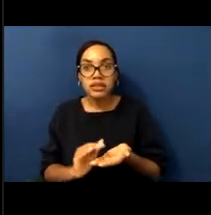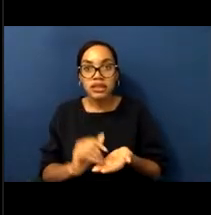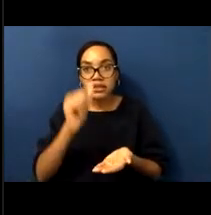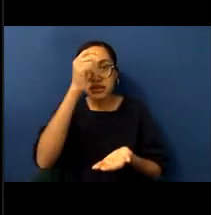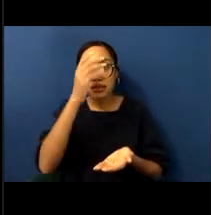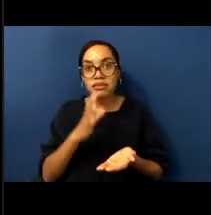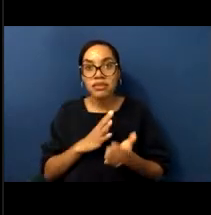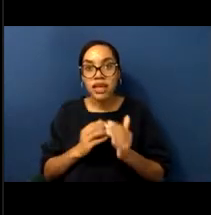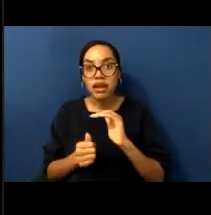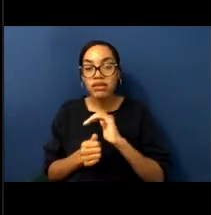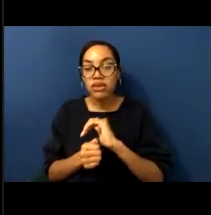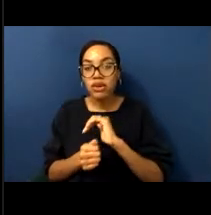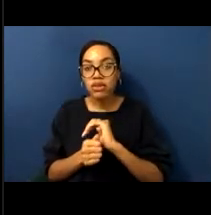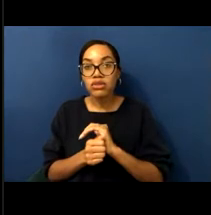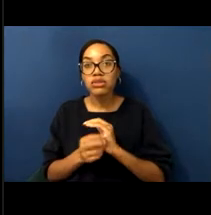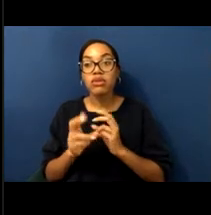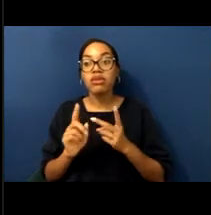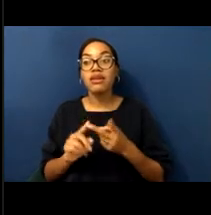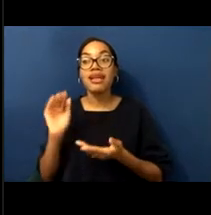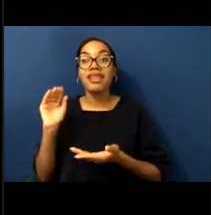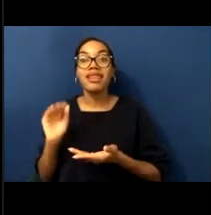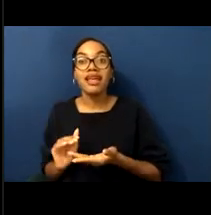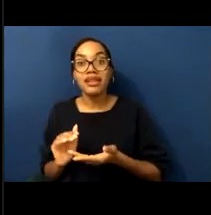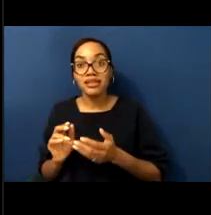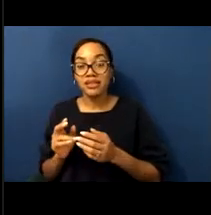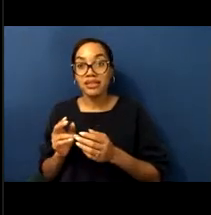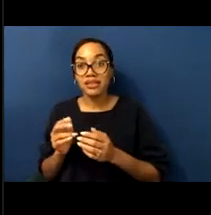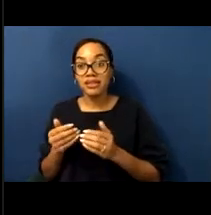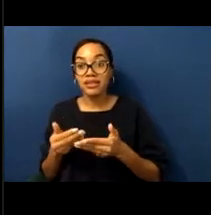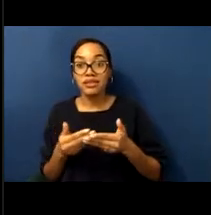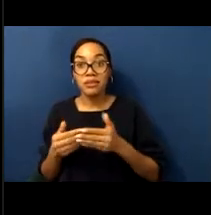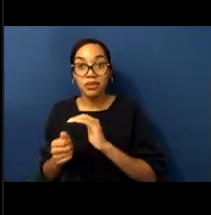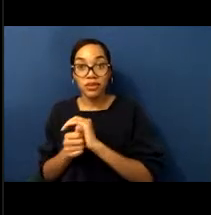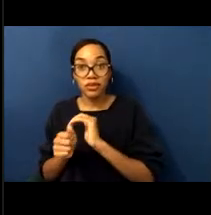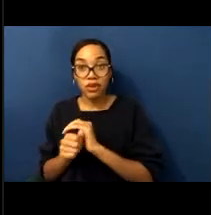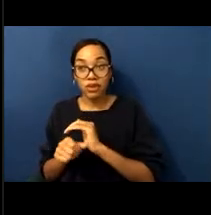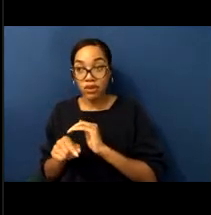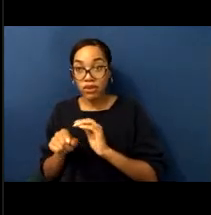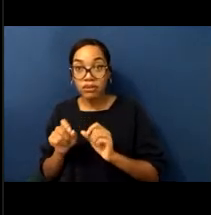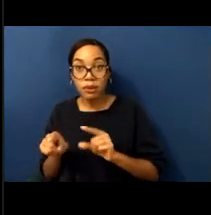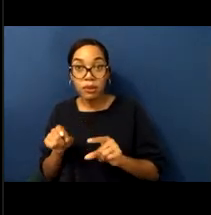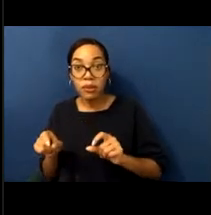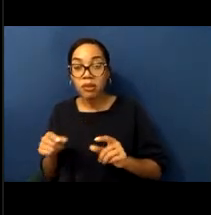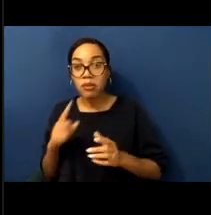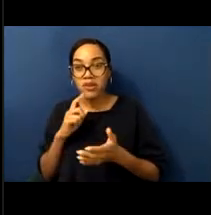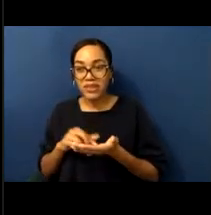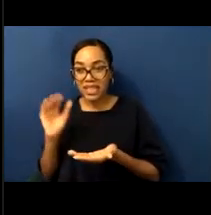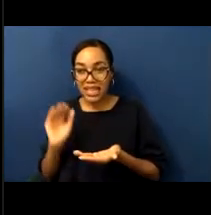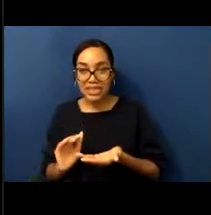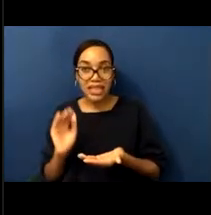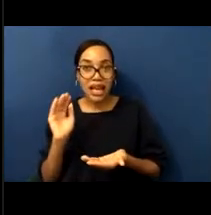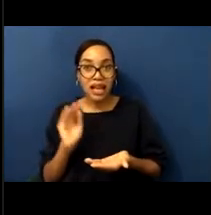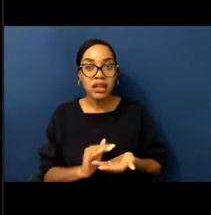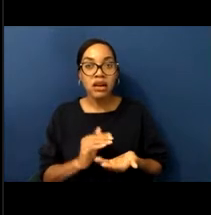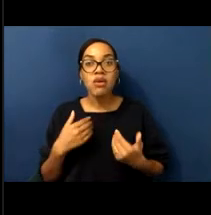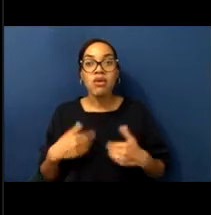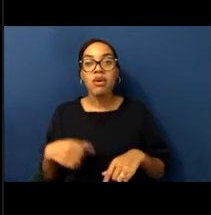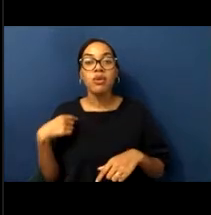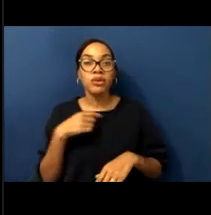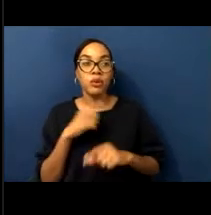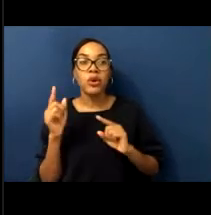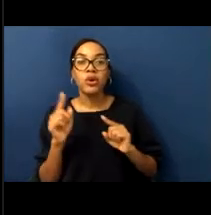more importantly, less and less baby turtles or hatchlings are produced. Scientists and conservationists may be able to go to these nesting beaches and essentially